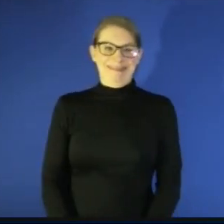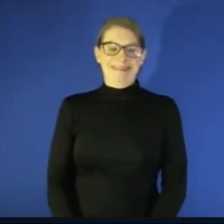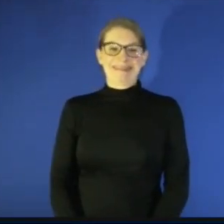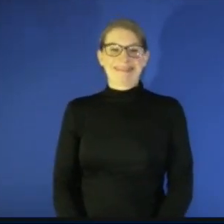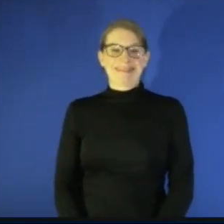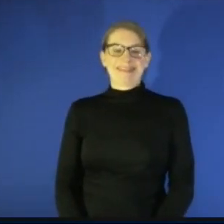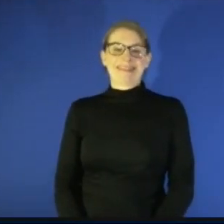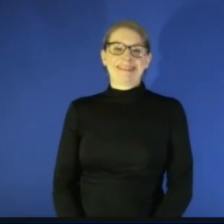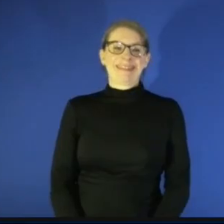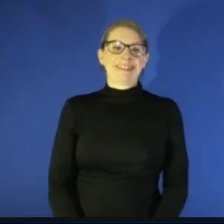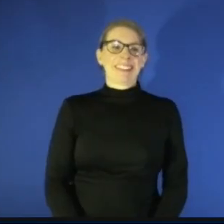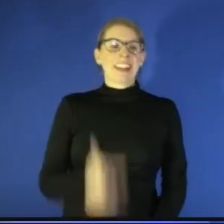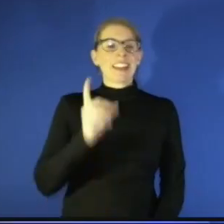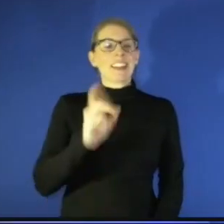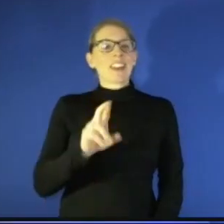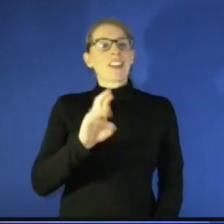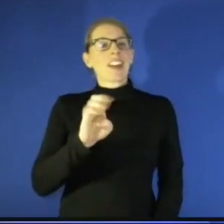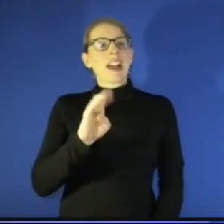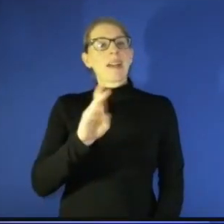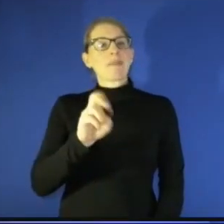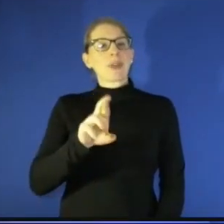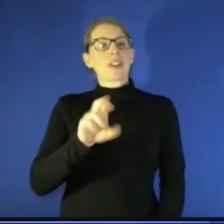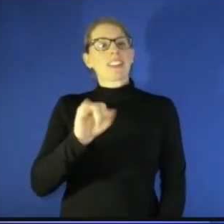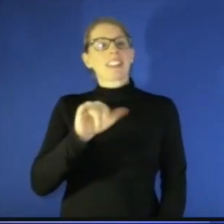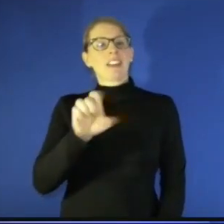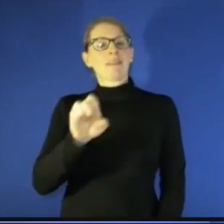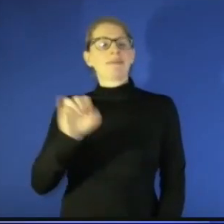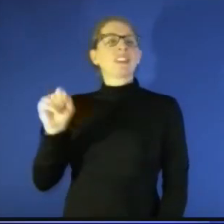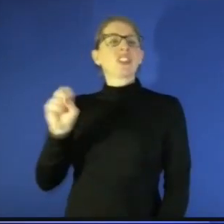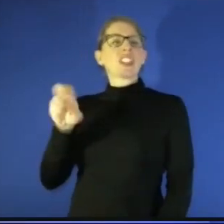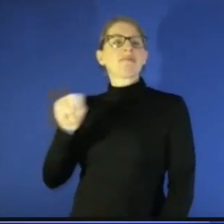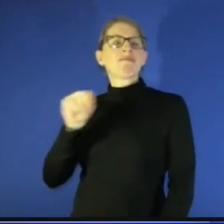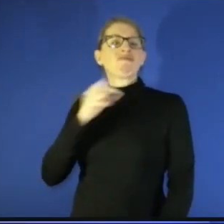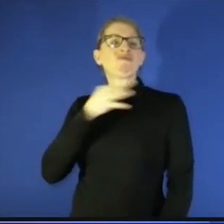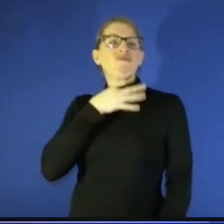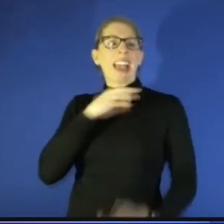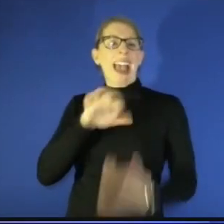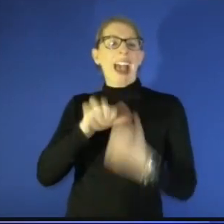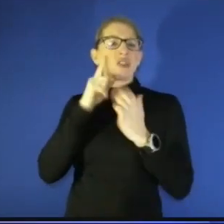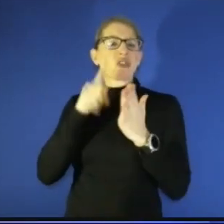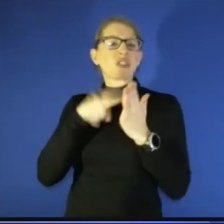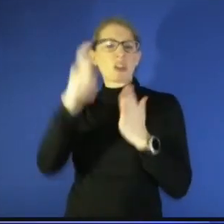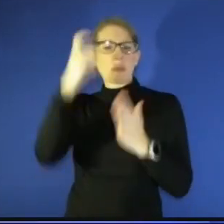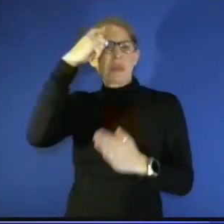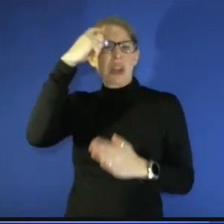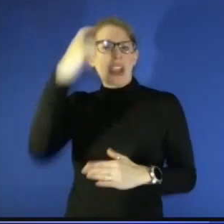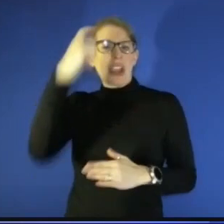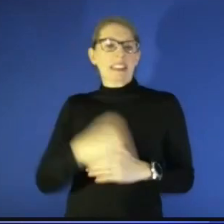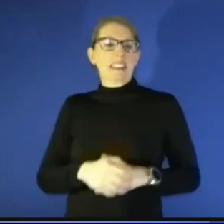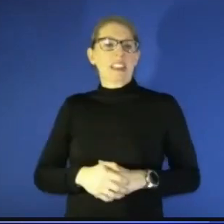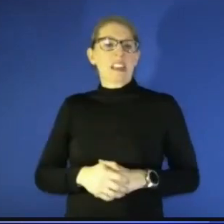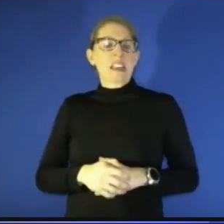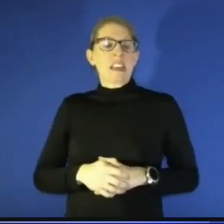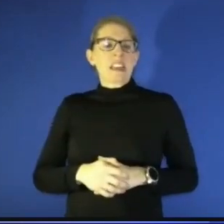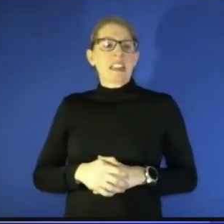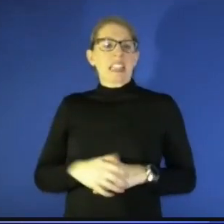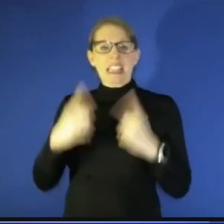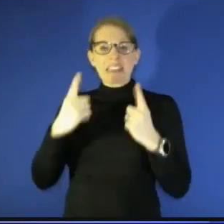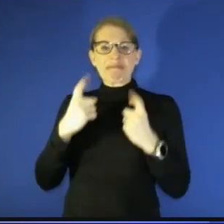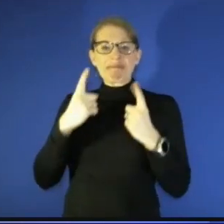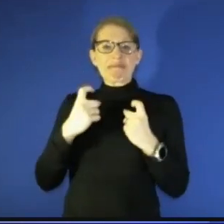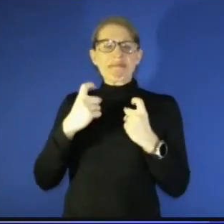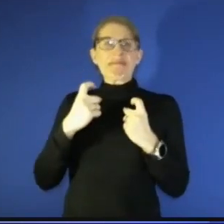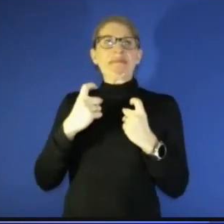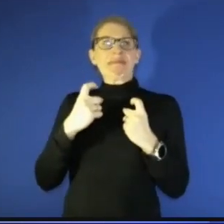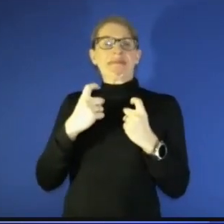Dr. Ebersole, Jason was curious, how do you check your brain? Like a brain screening, like we scan and screen every other thing